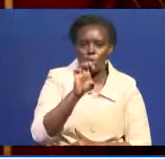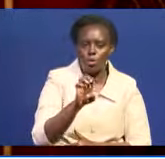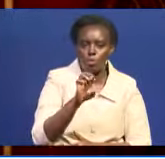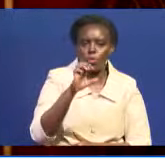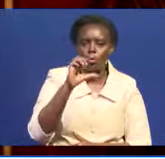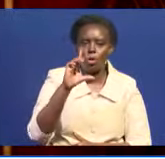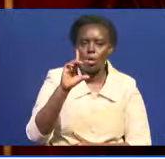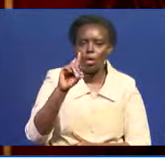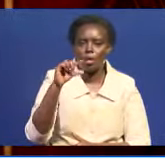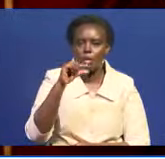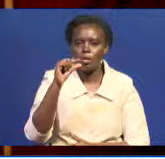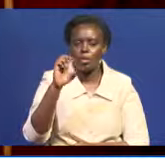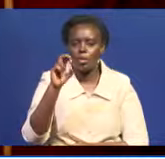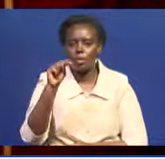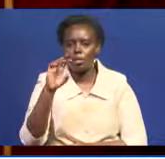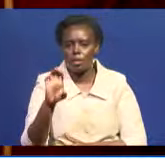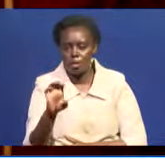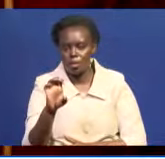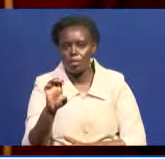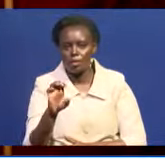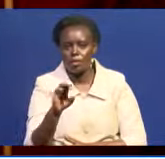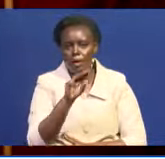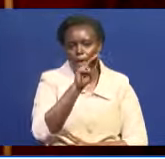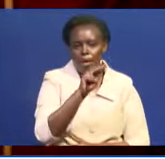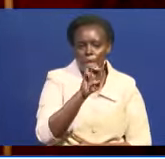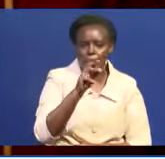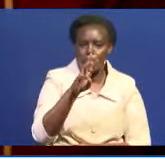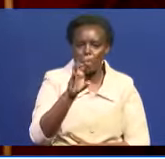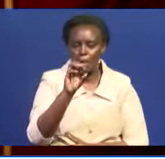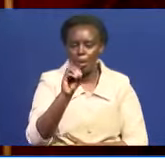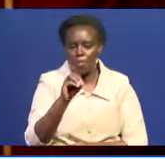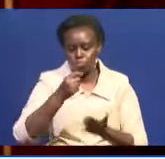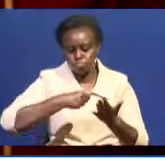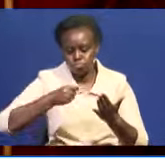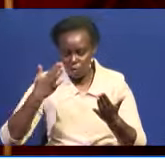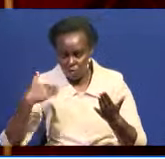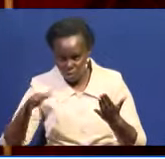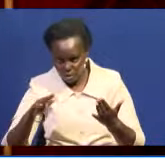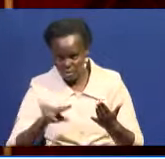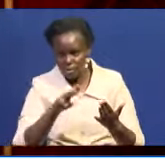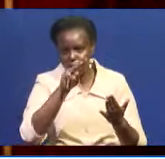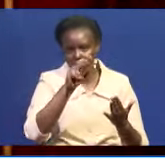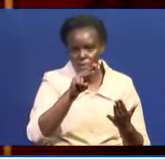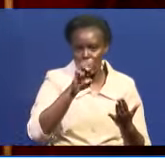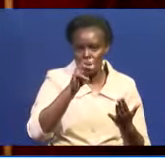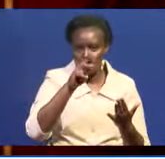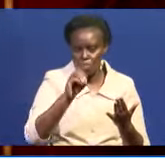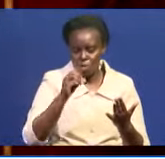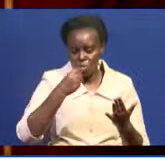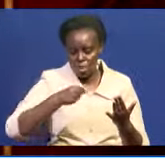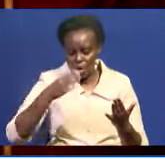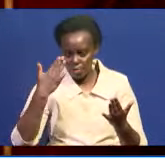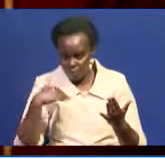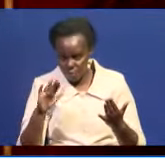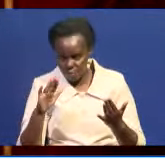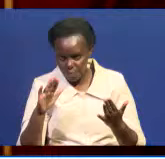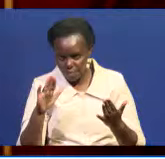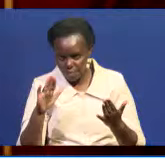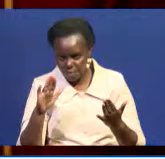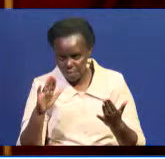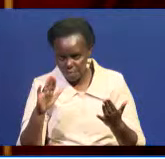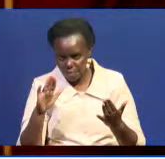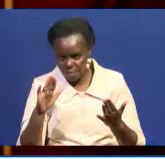statements. The memo is now, I've already signed this memo out, Mr. Speaker, and is now